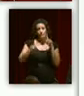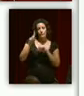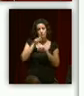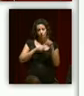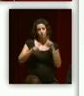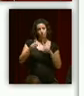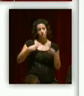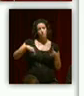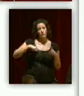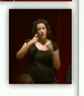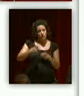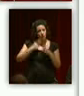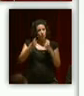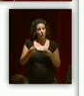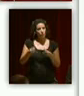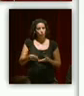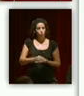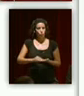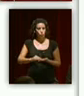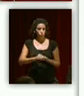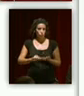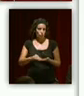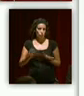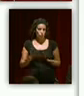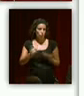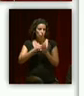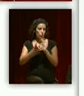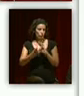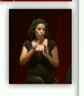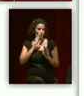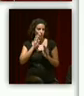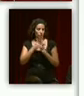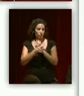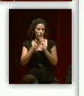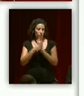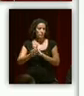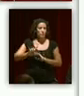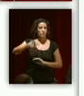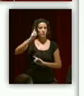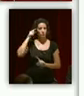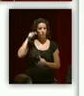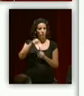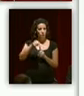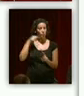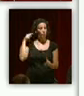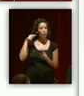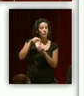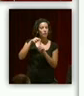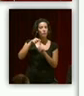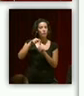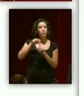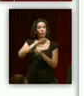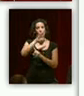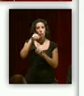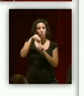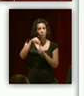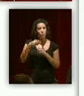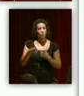All those problems are the ones that we try to sort out through projects like this. That would be the first goal.